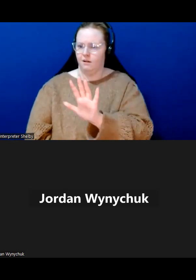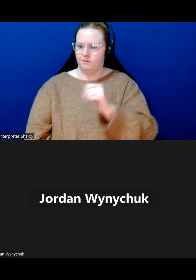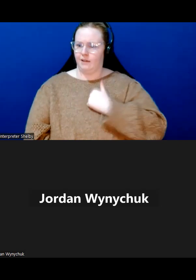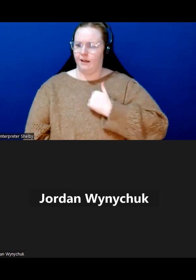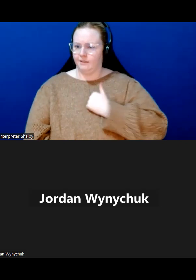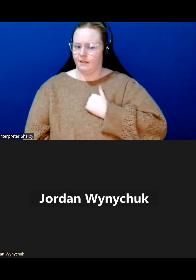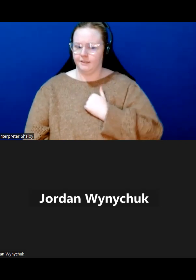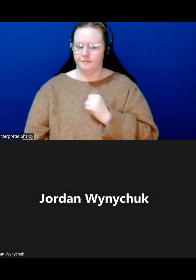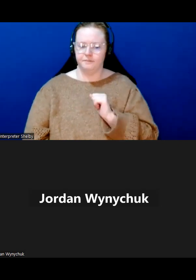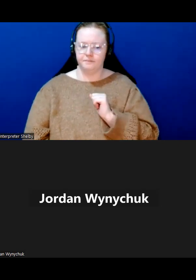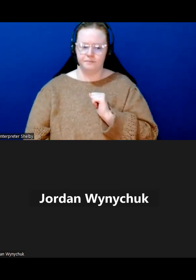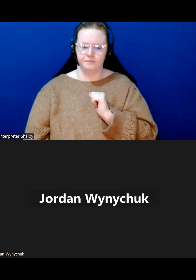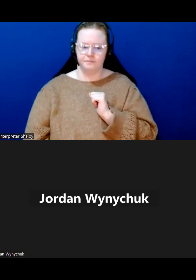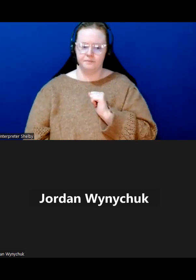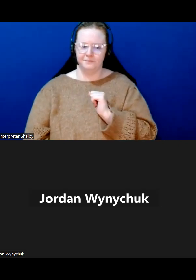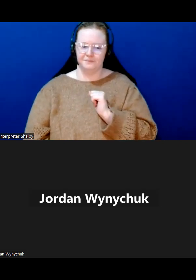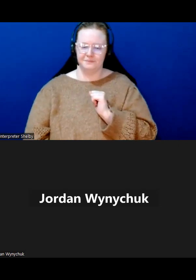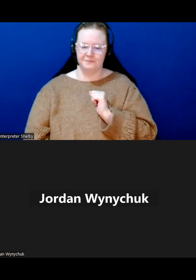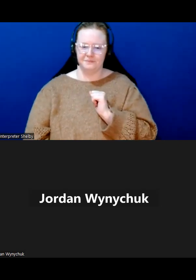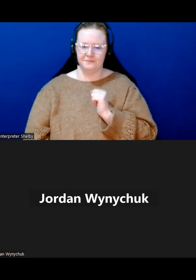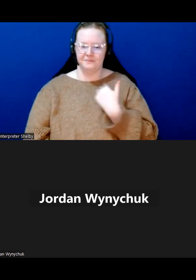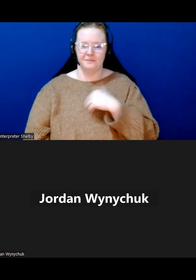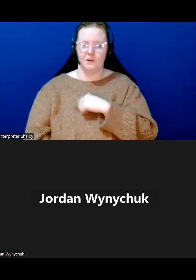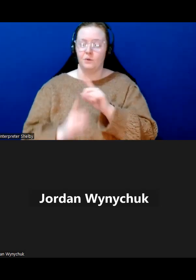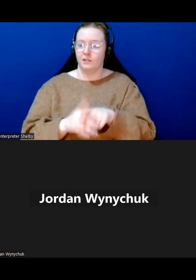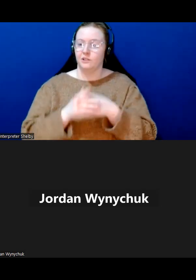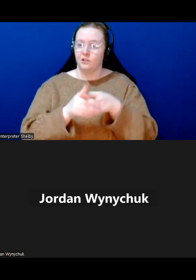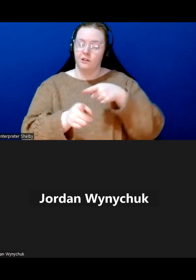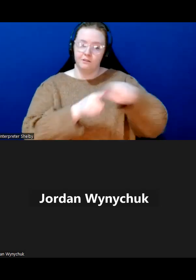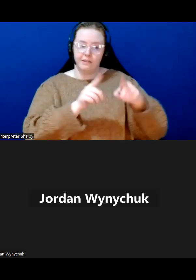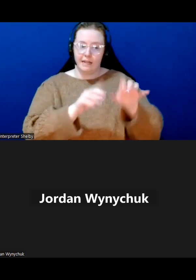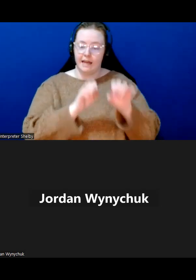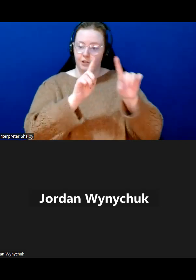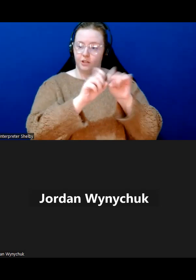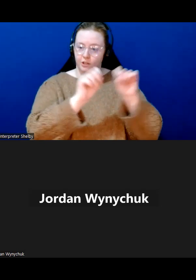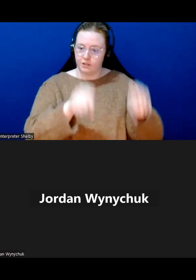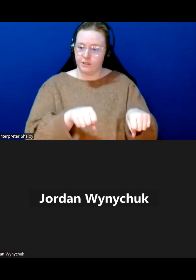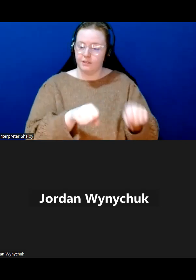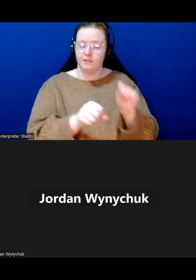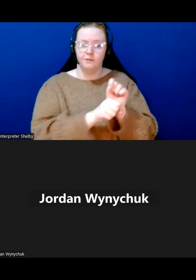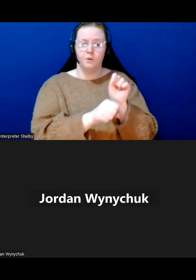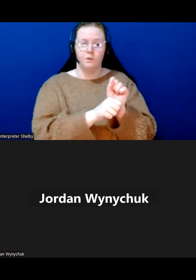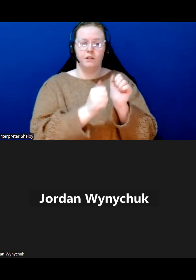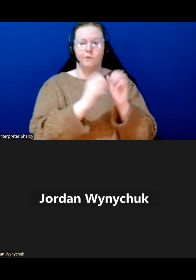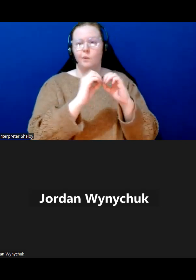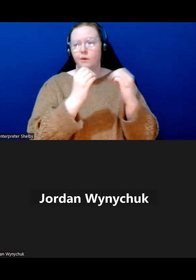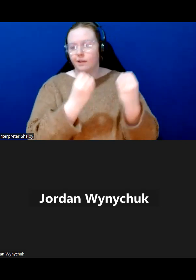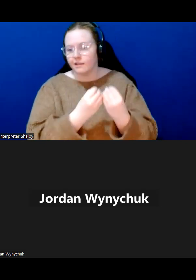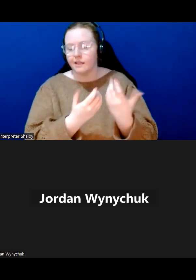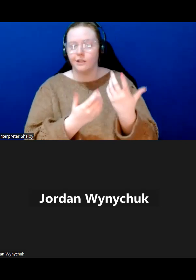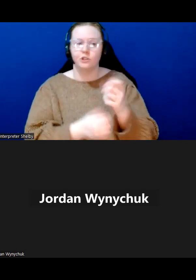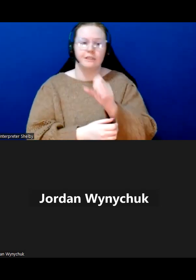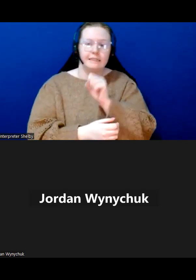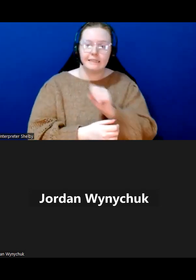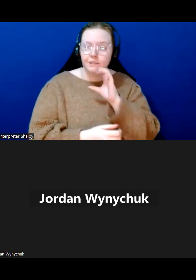Canada. So we actually started in education systems, working with organizations, working with seniors,